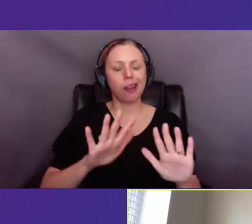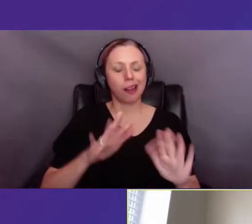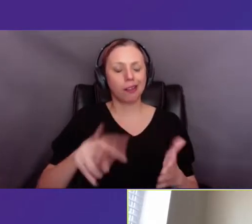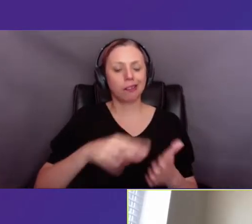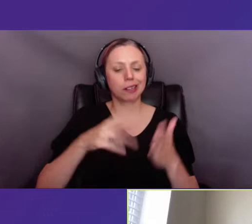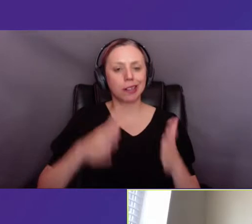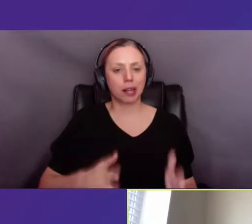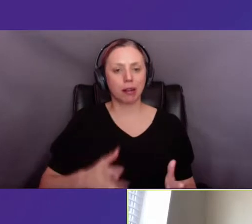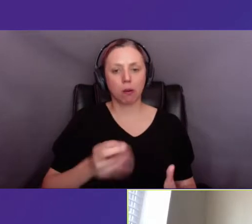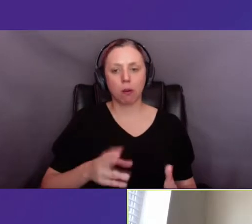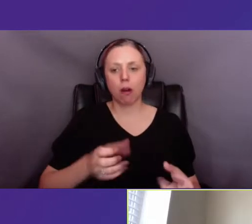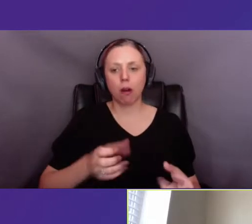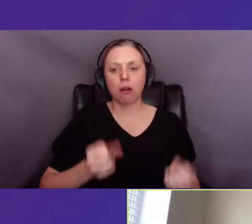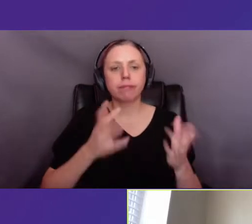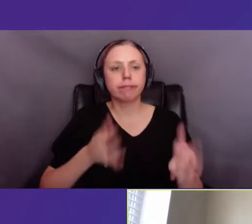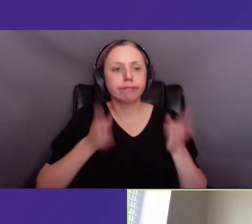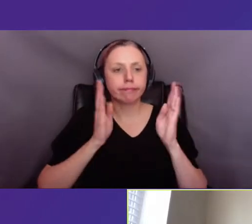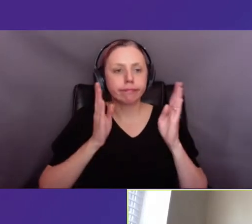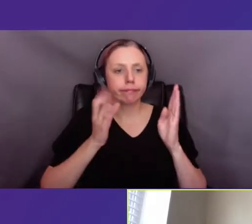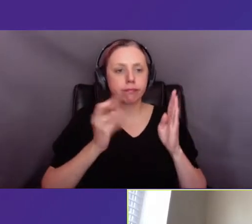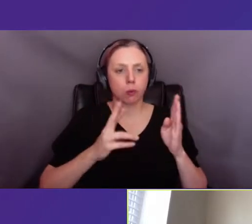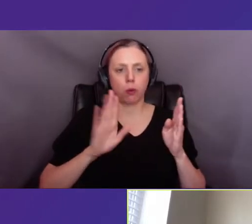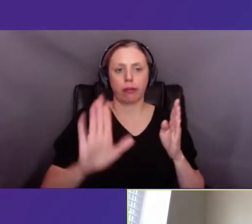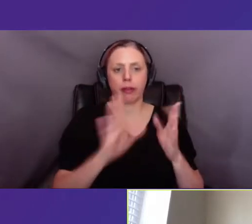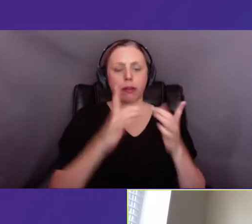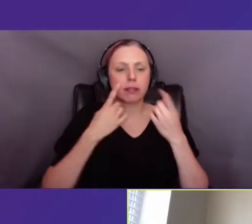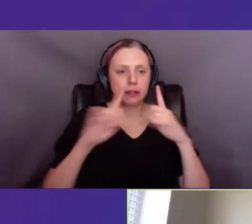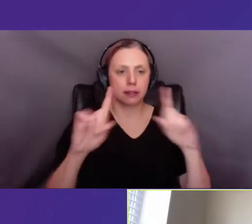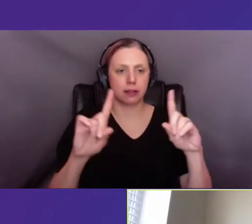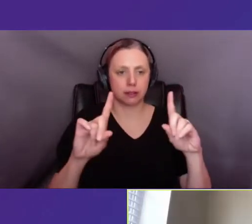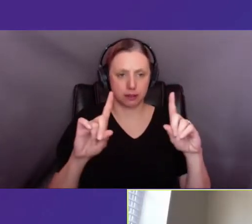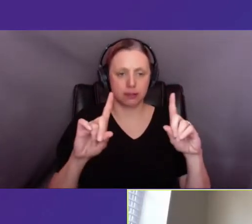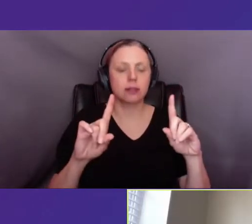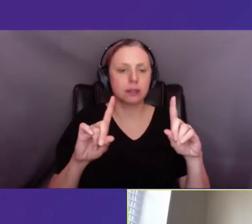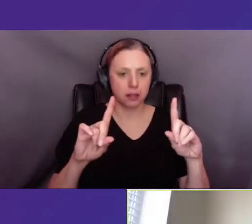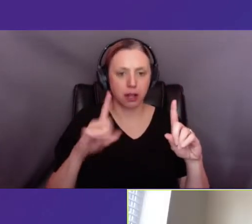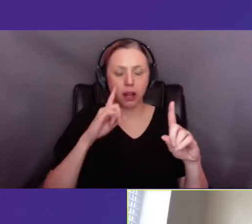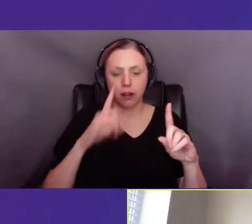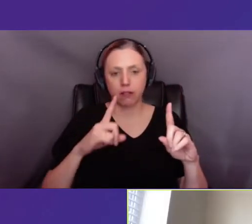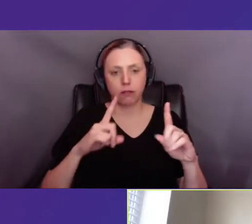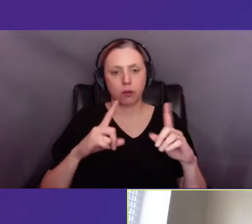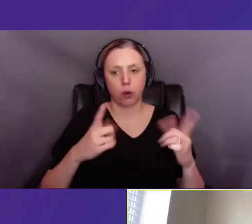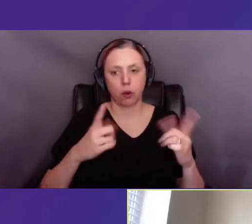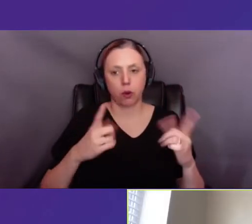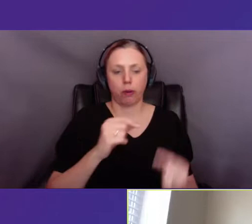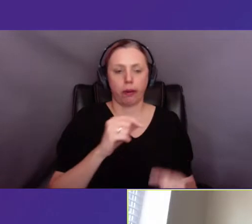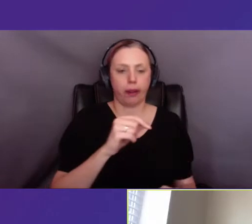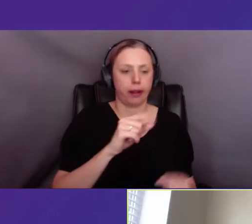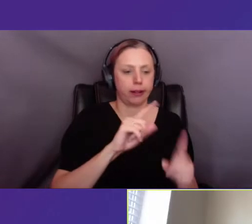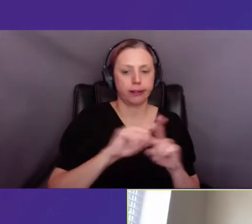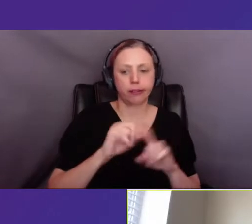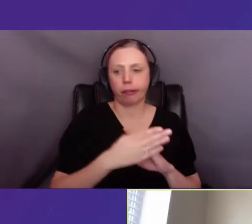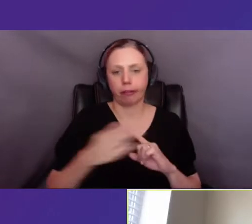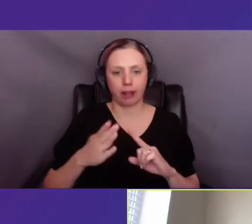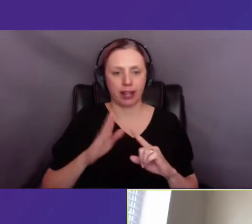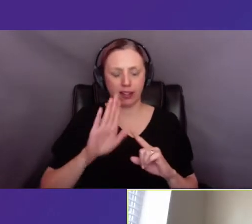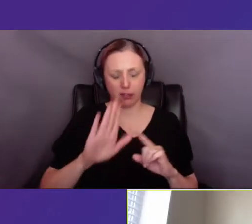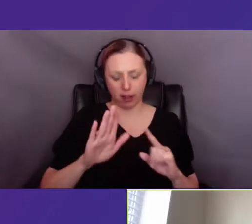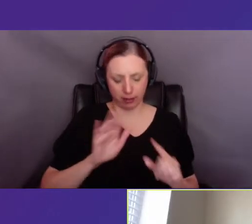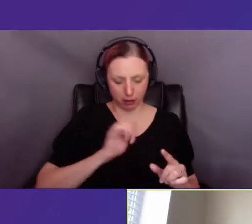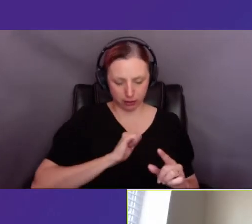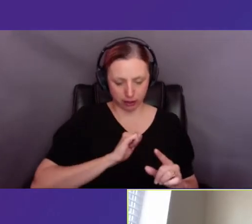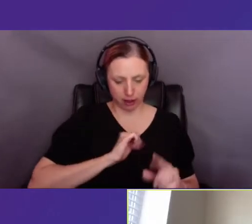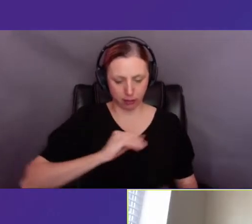much attention they're receiving, or how successful they are in executing X, Y, and Z, right? It's always like their self-worth